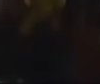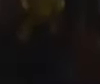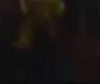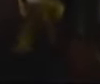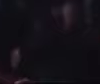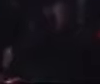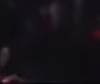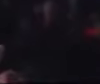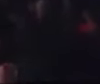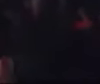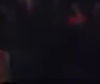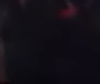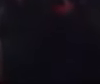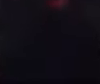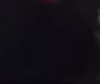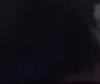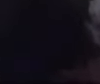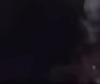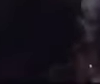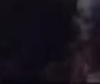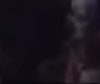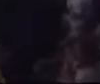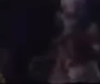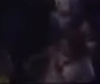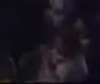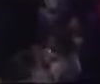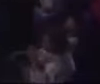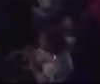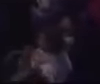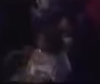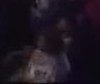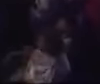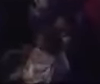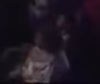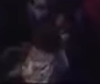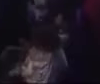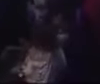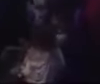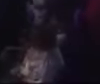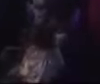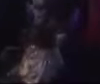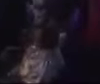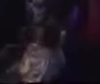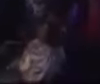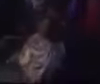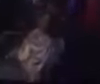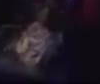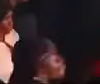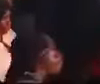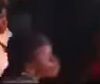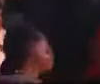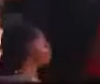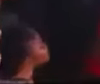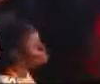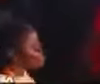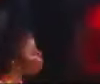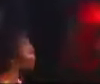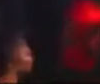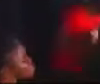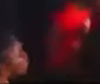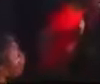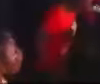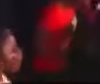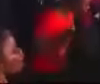the sake of His majesty. Doors open. Ephata, Doors open. Doors open.